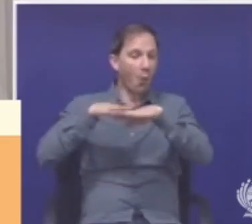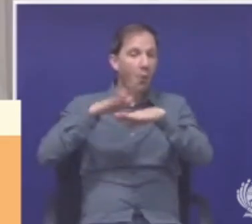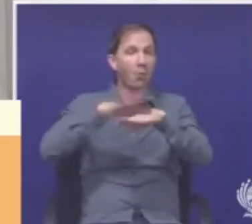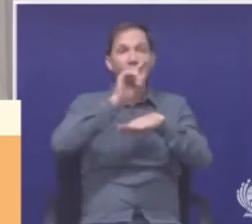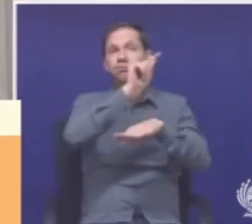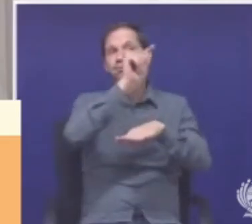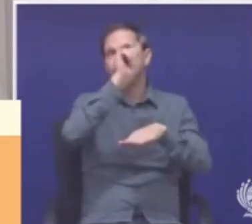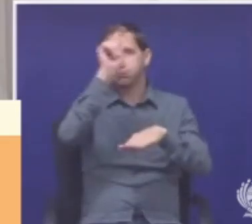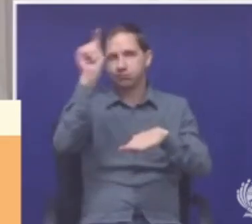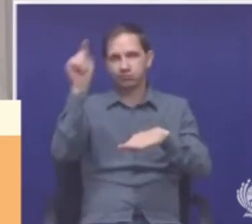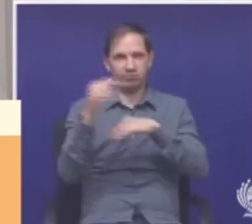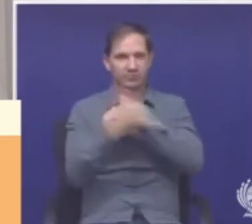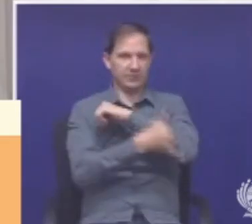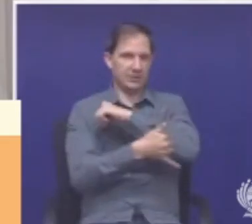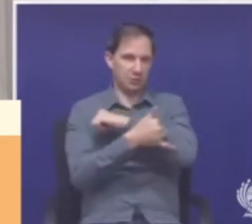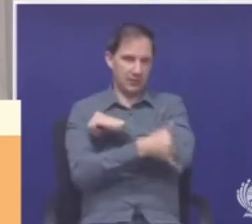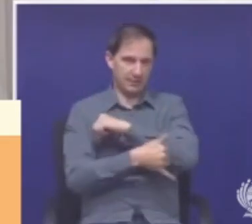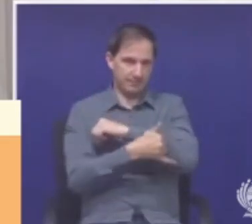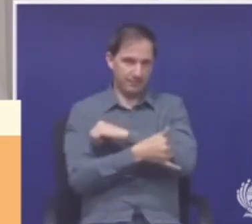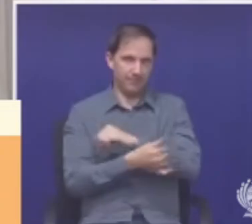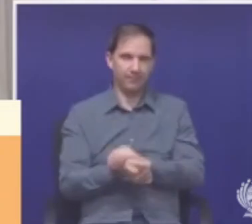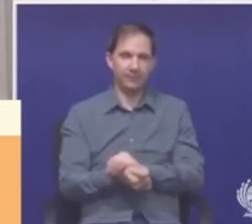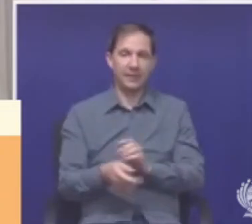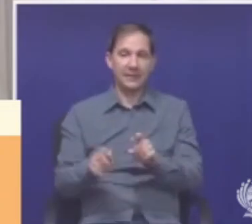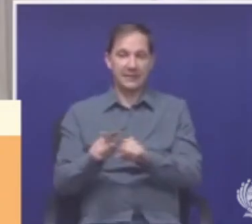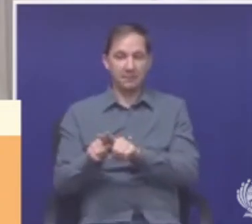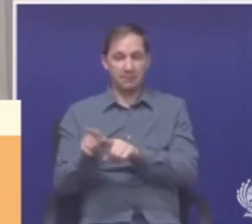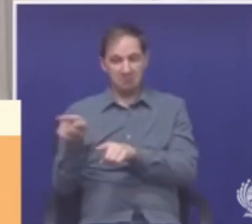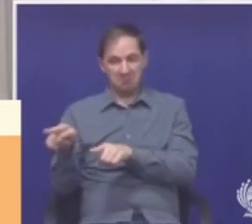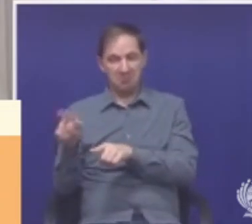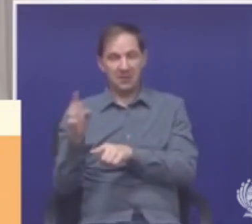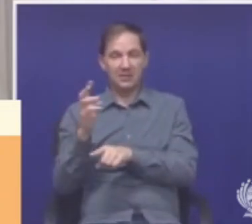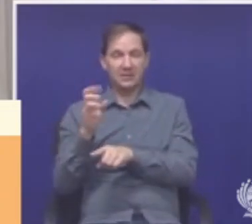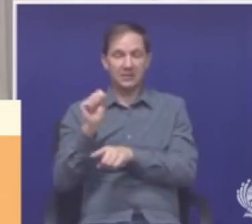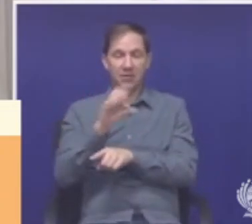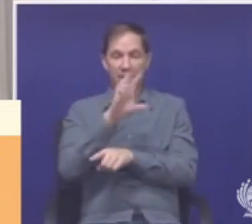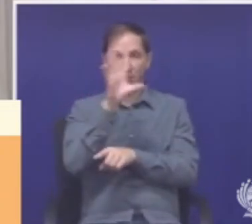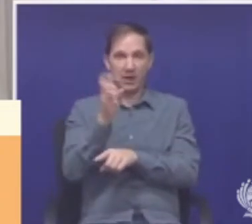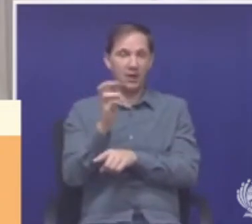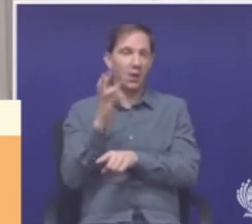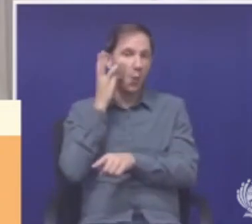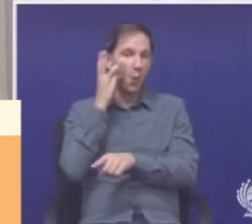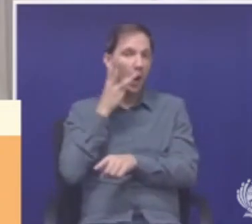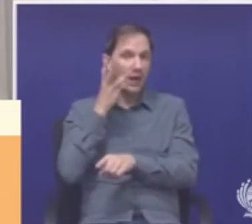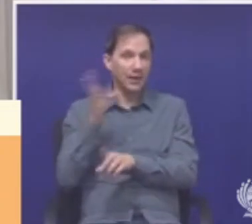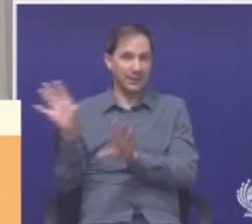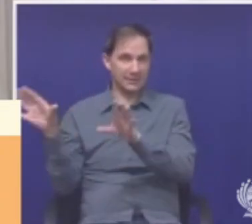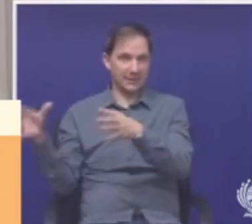markets. I'm informed by the South African wine sector that Africa remains one of their